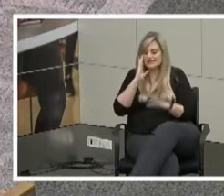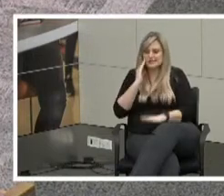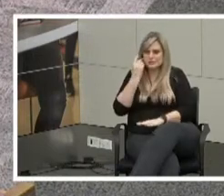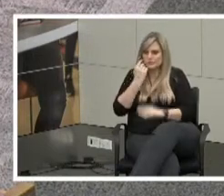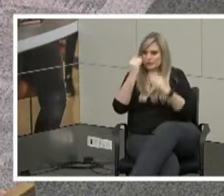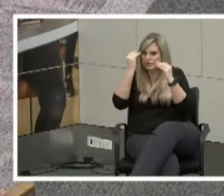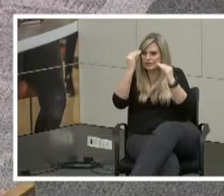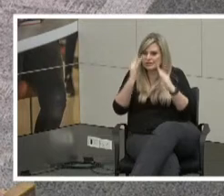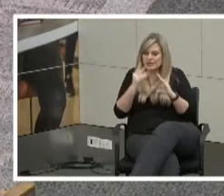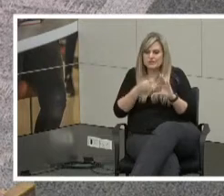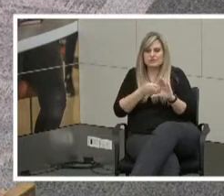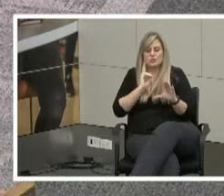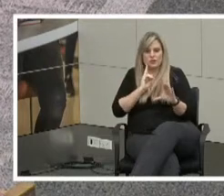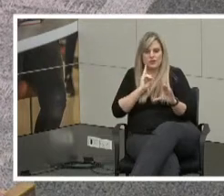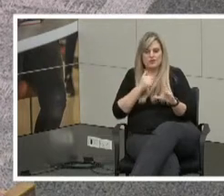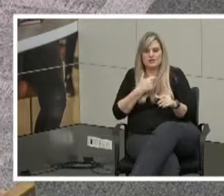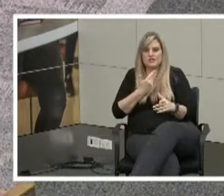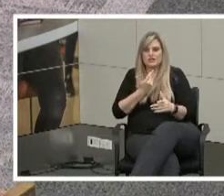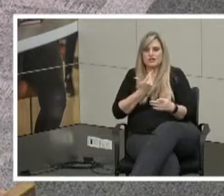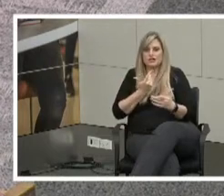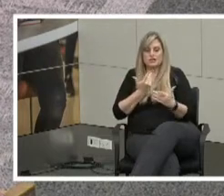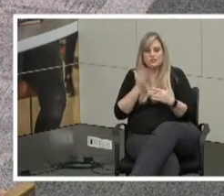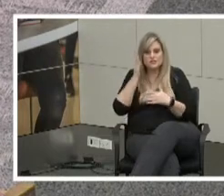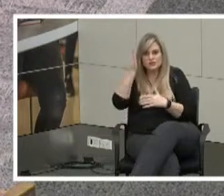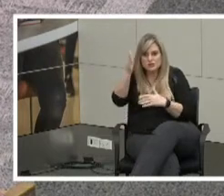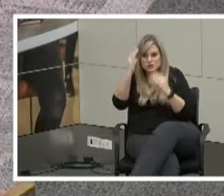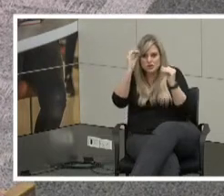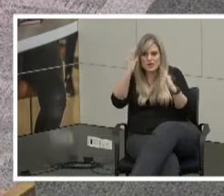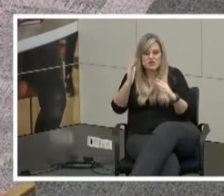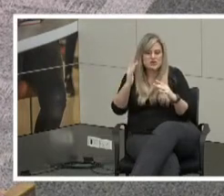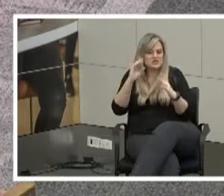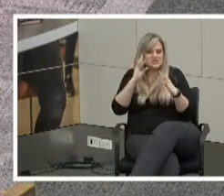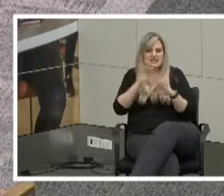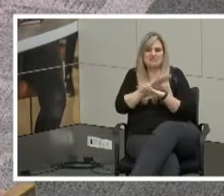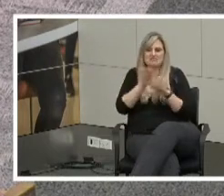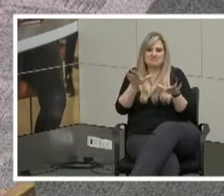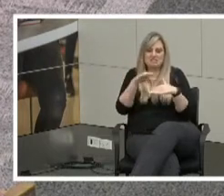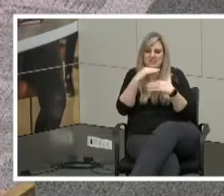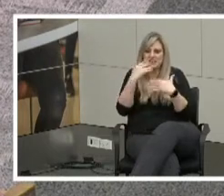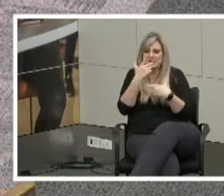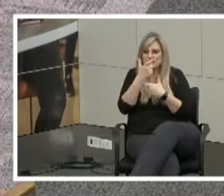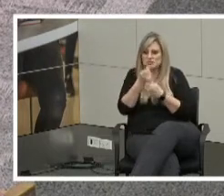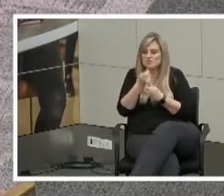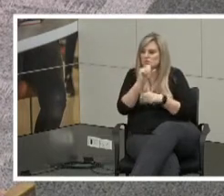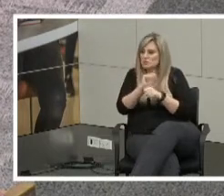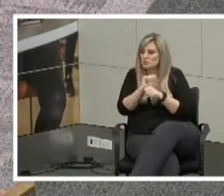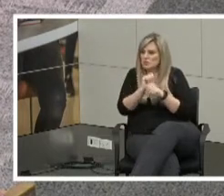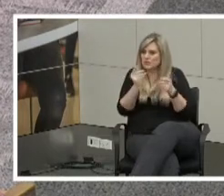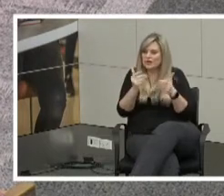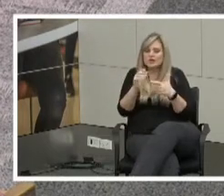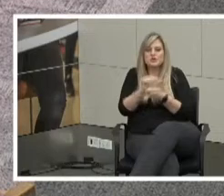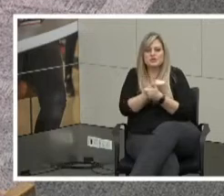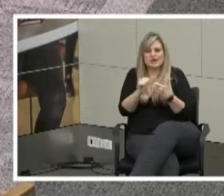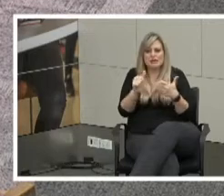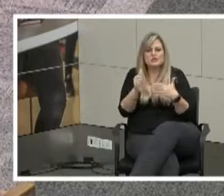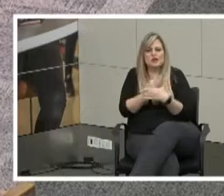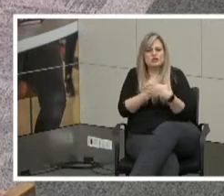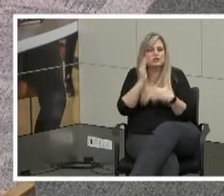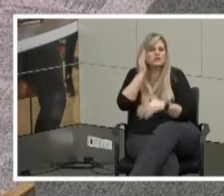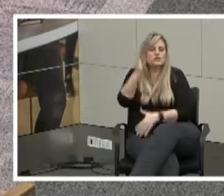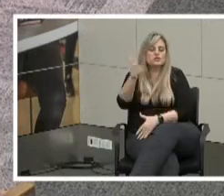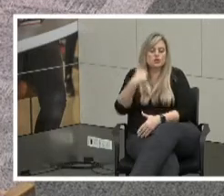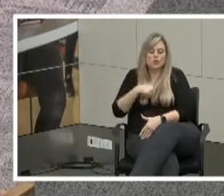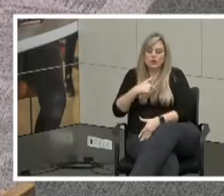great repeal uh repel future Educators needed to rebuild and damage our shared future we will Le we will